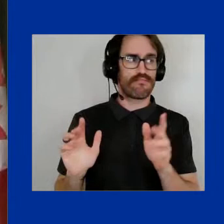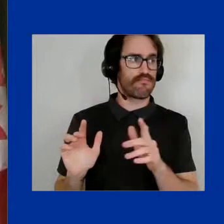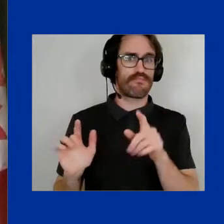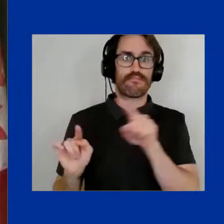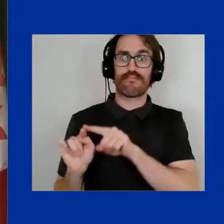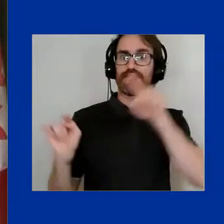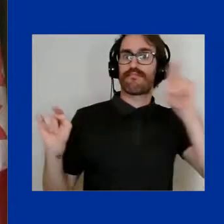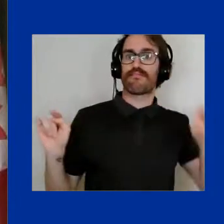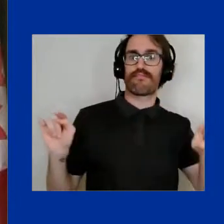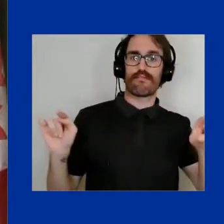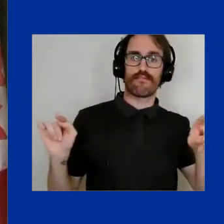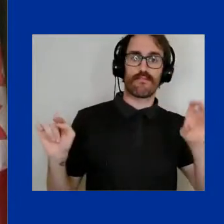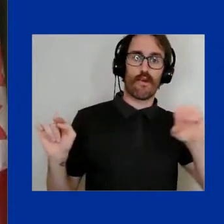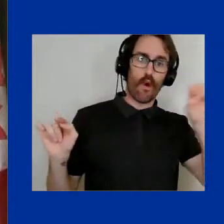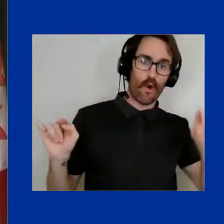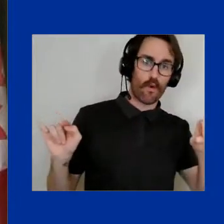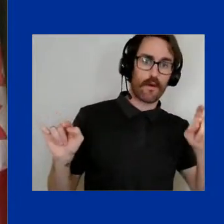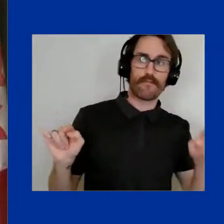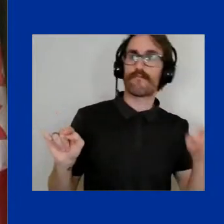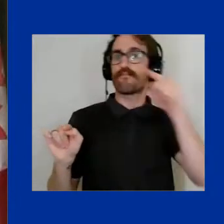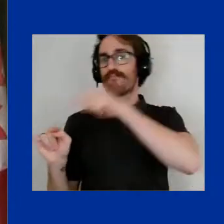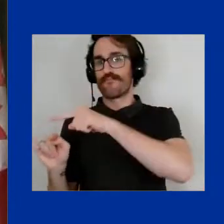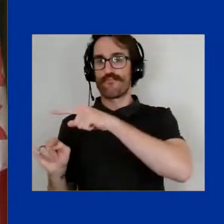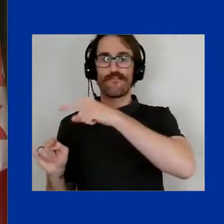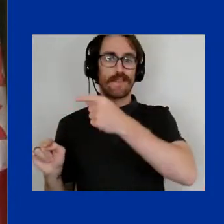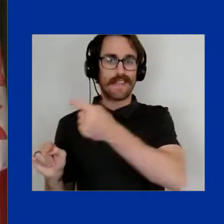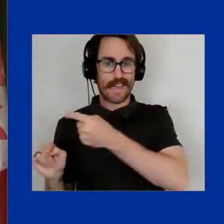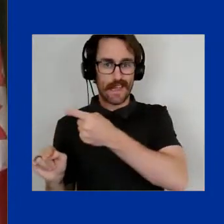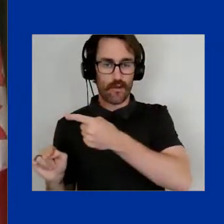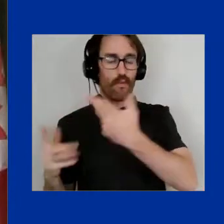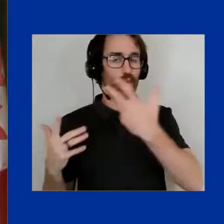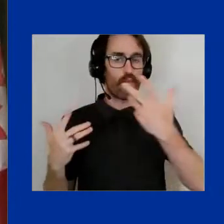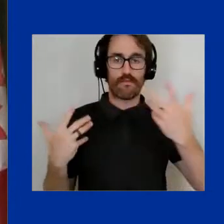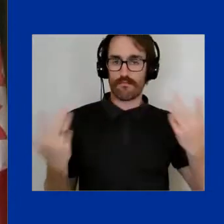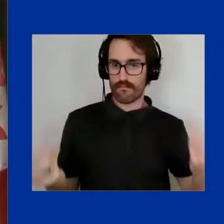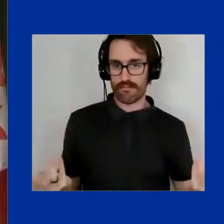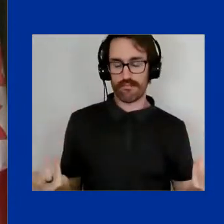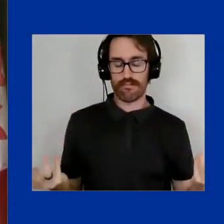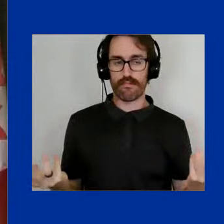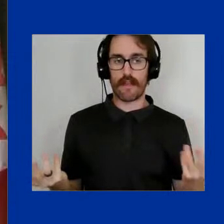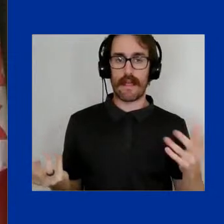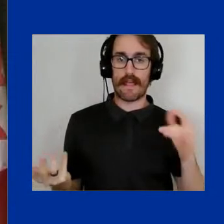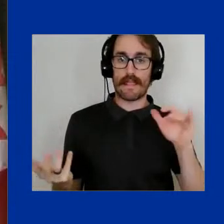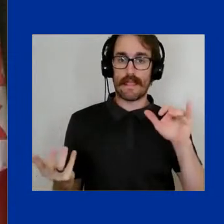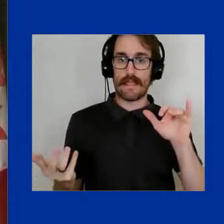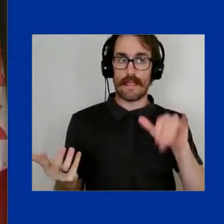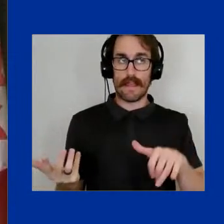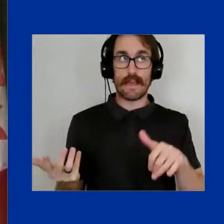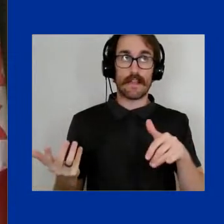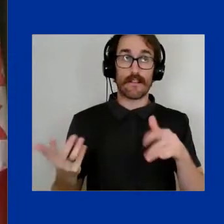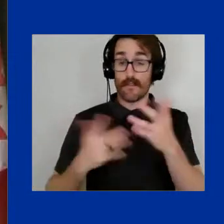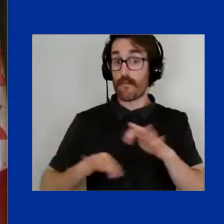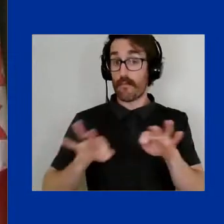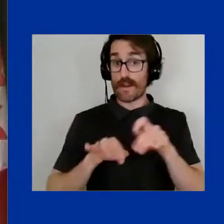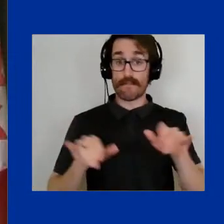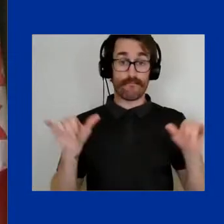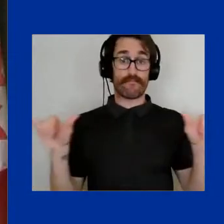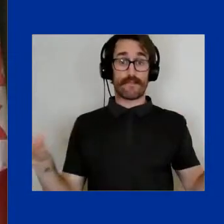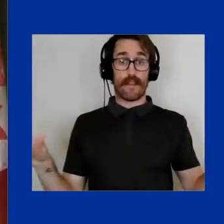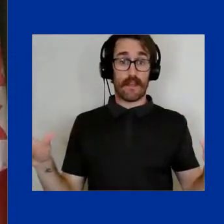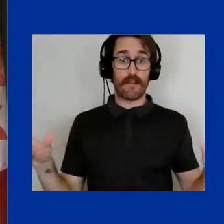the border between Quebec and Ontario is important. However, both